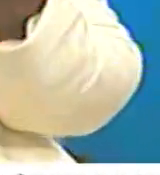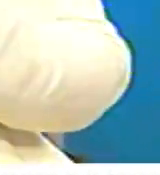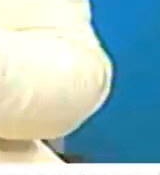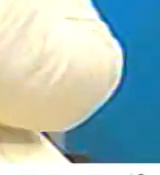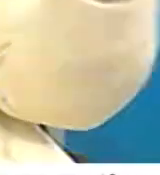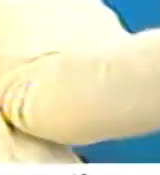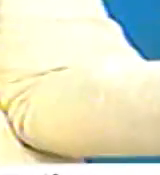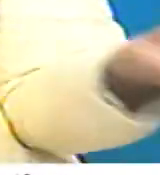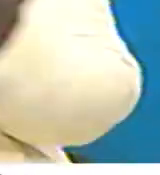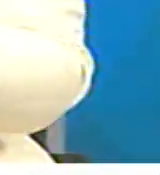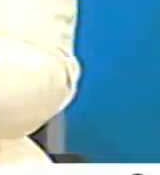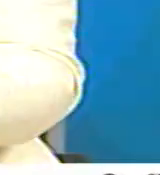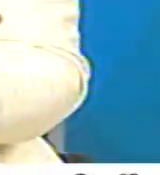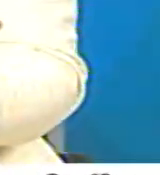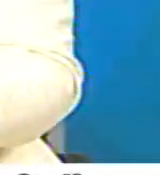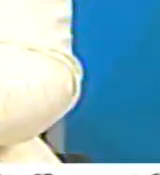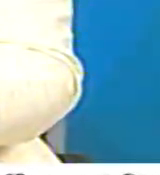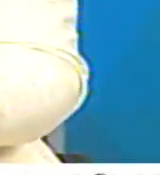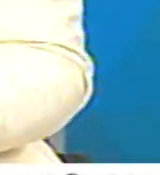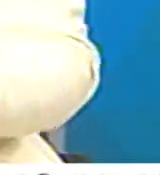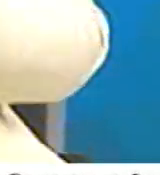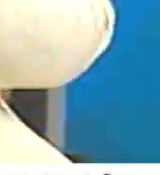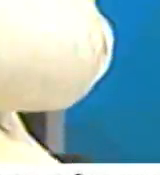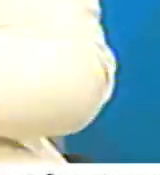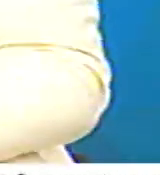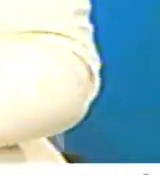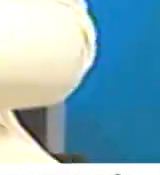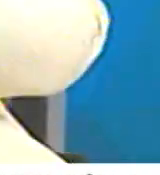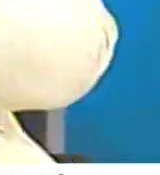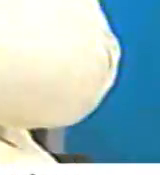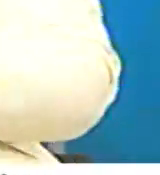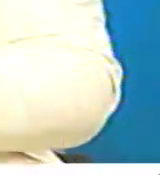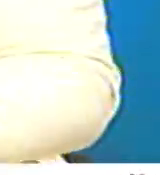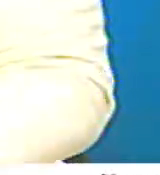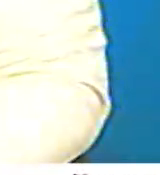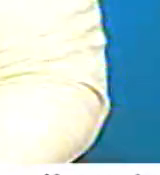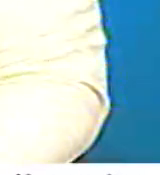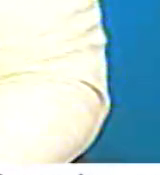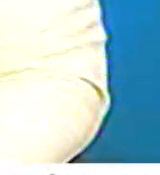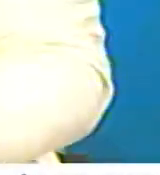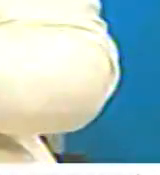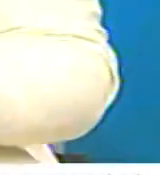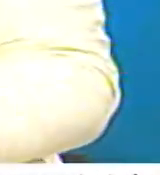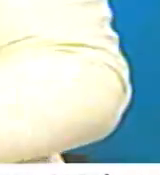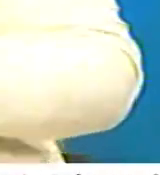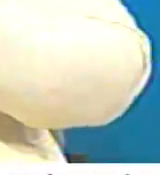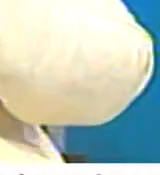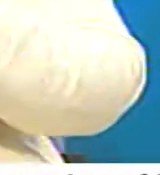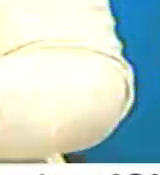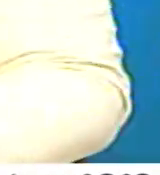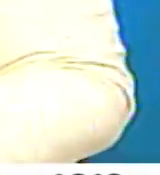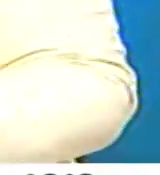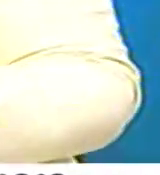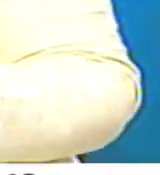information is being given to the public concerning the disaster, yes, there is need to ensure that when the disaster is being relayed, when someone is talking